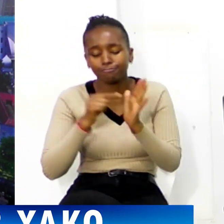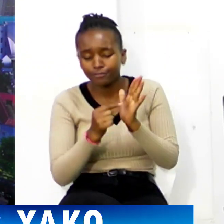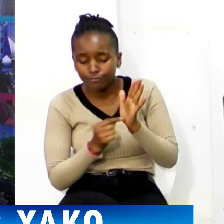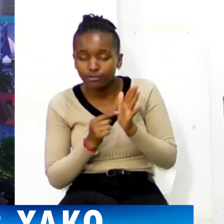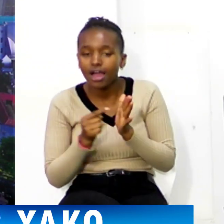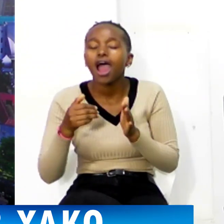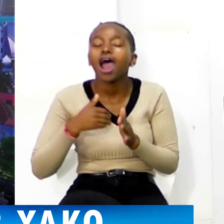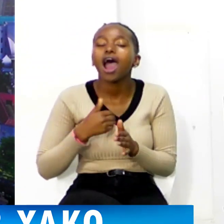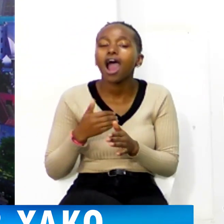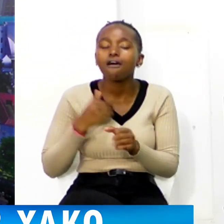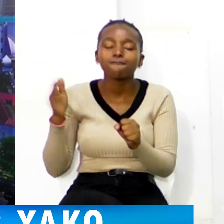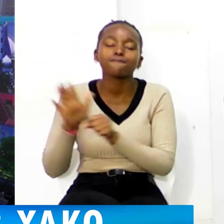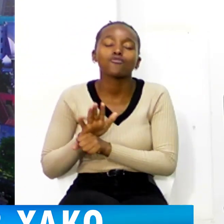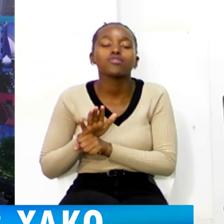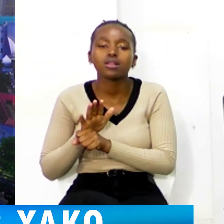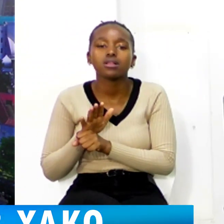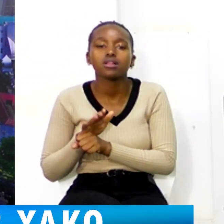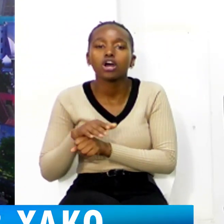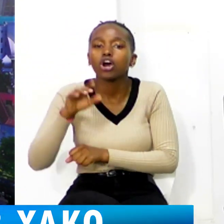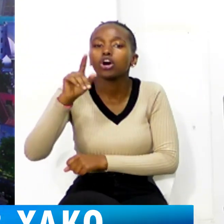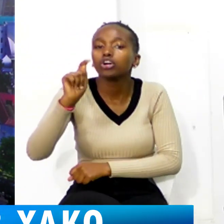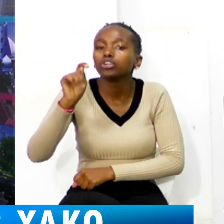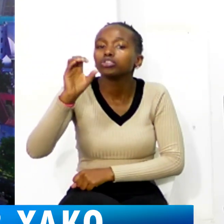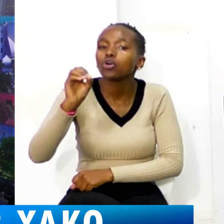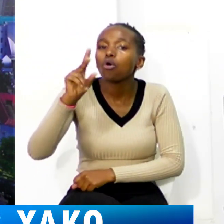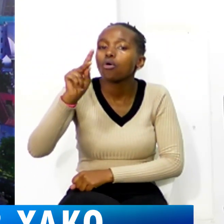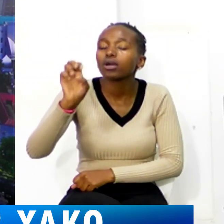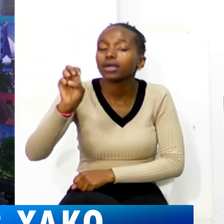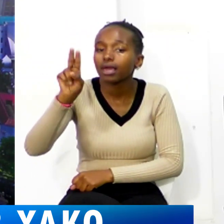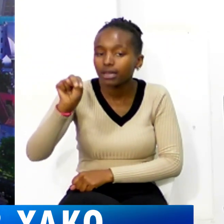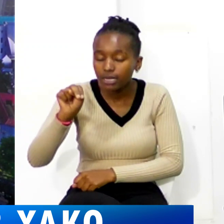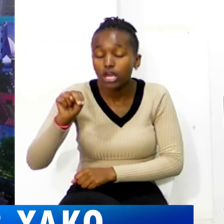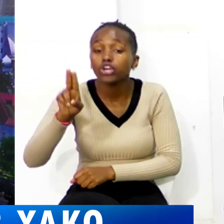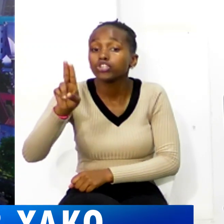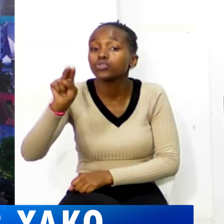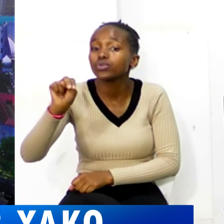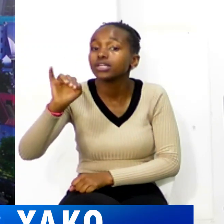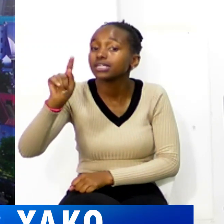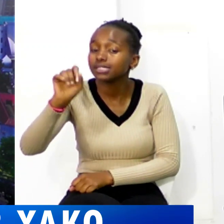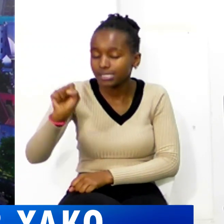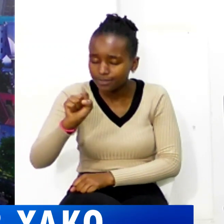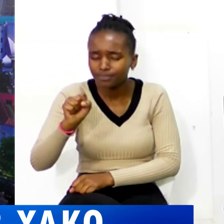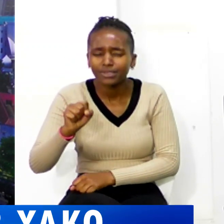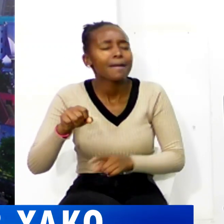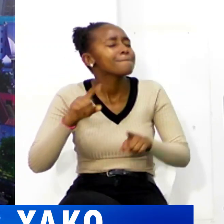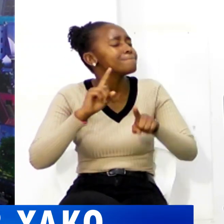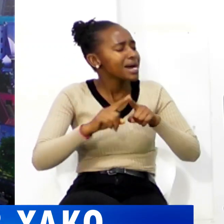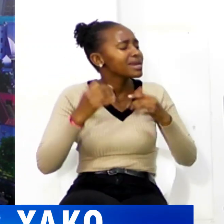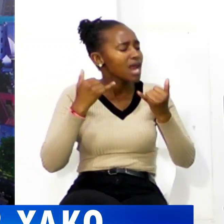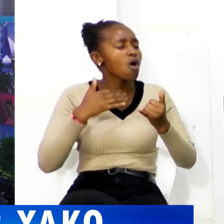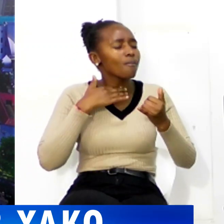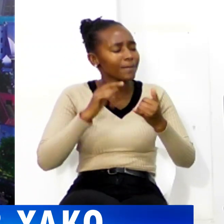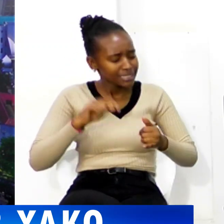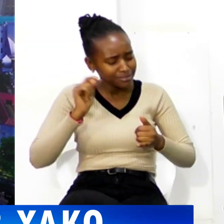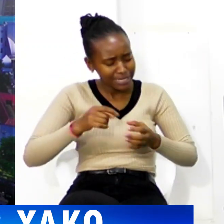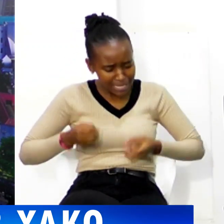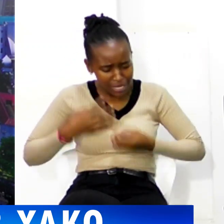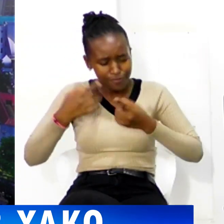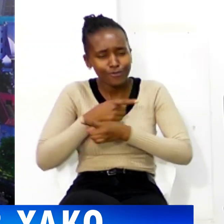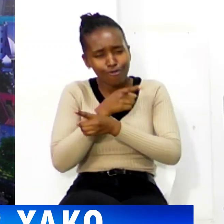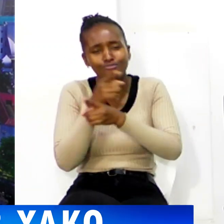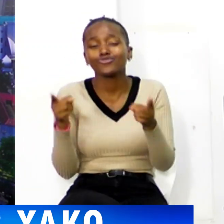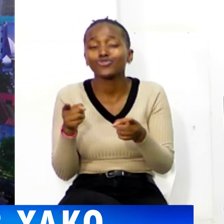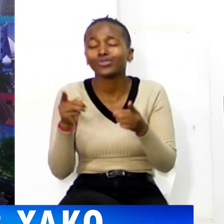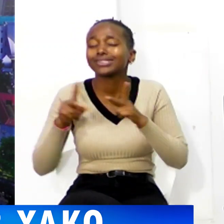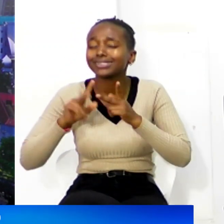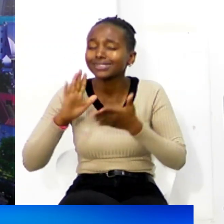want to put a warning. In case you have already bought units and their token, you have token in your